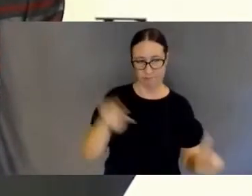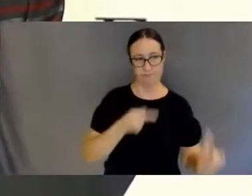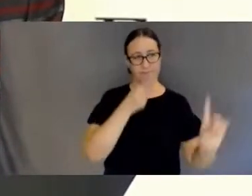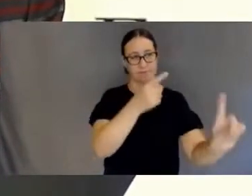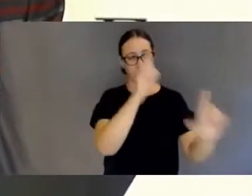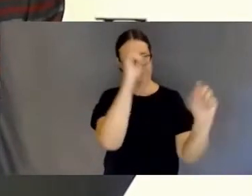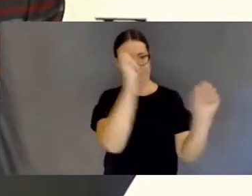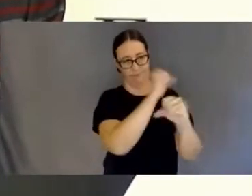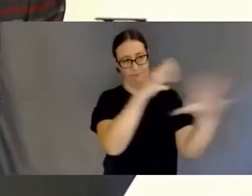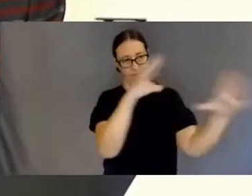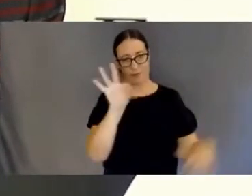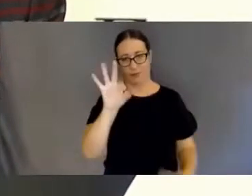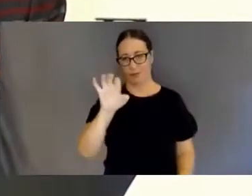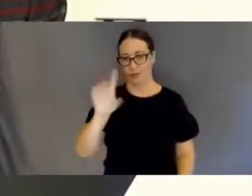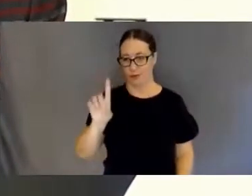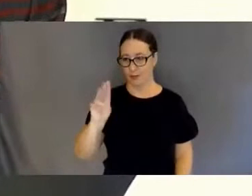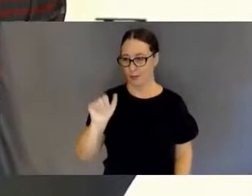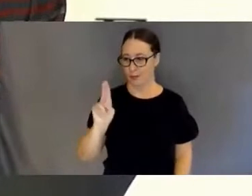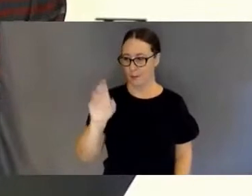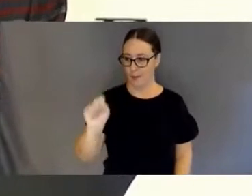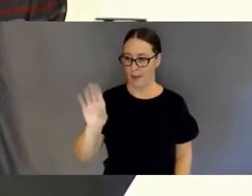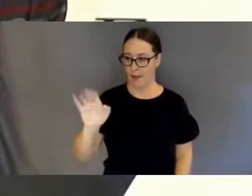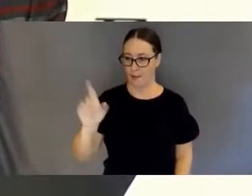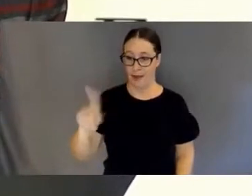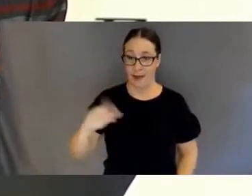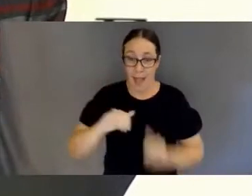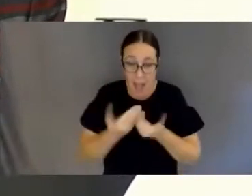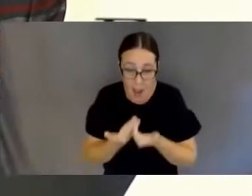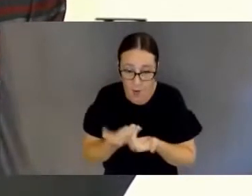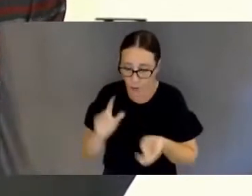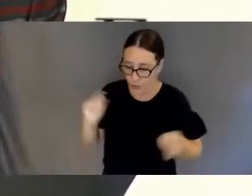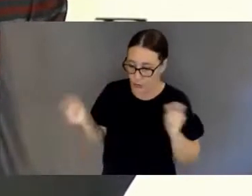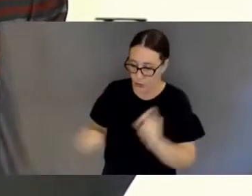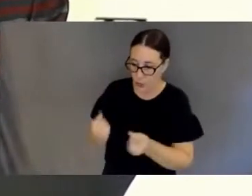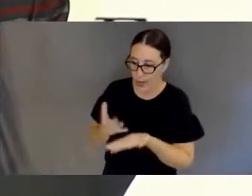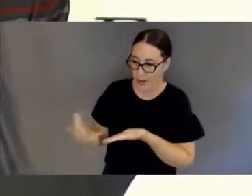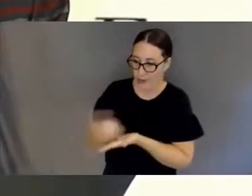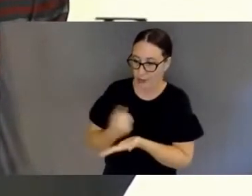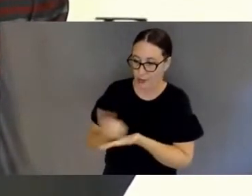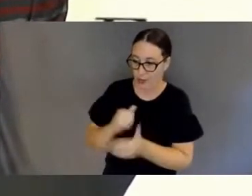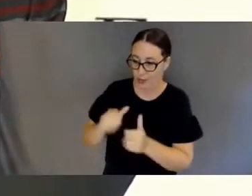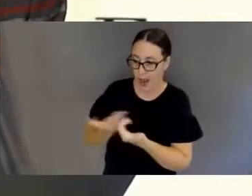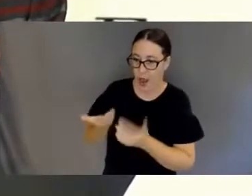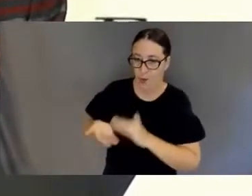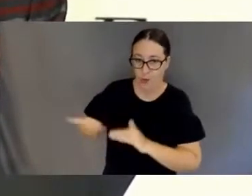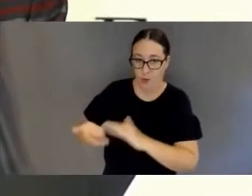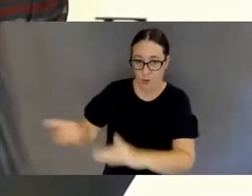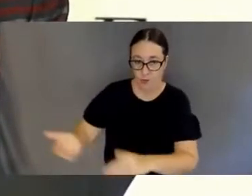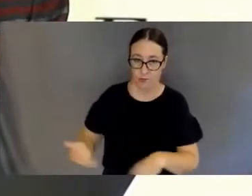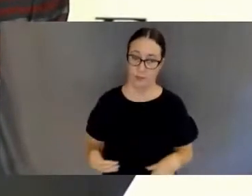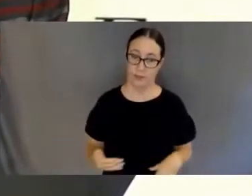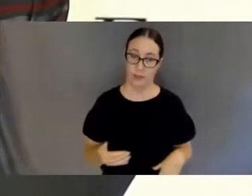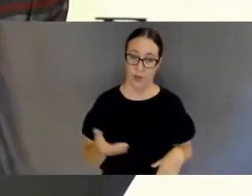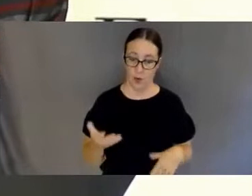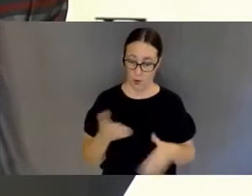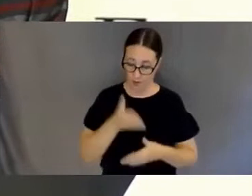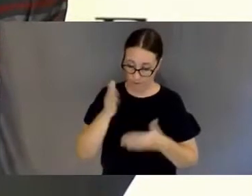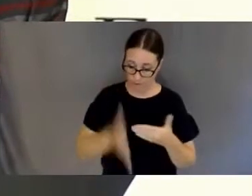Bank by transforming how Treasury works. We have completed Treasury's first equity